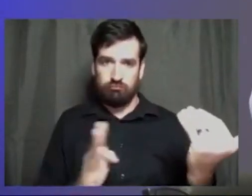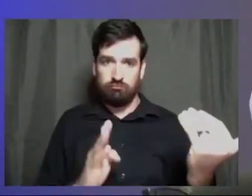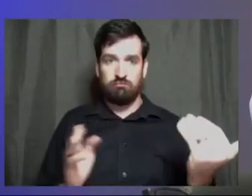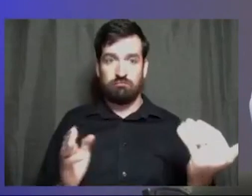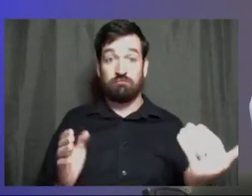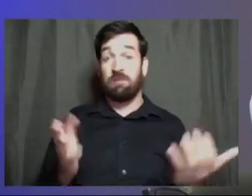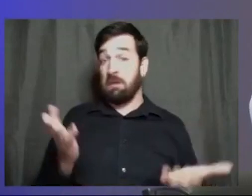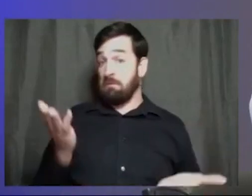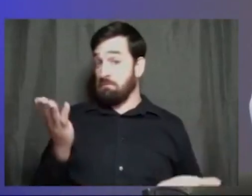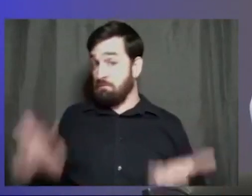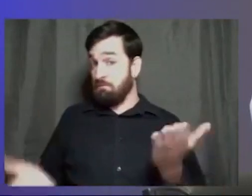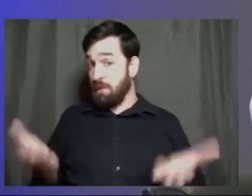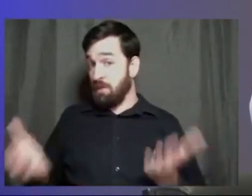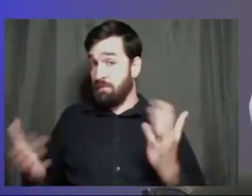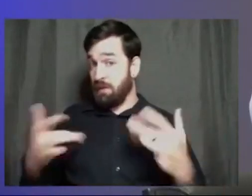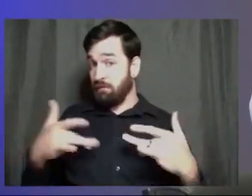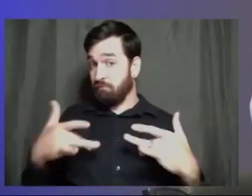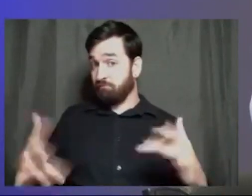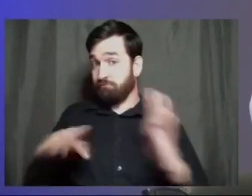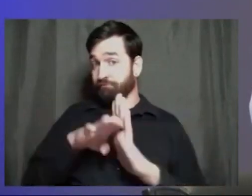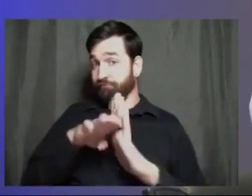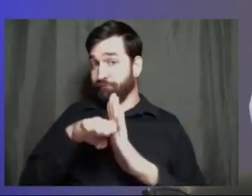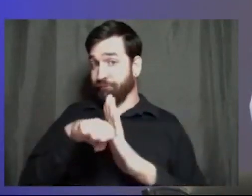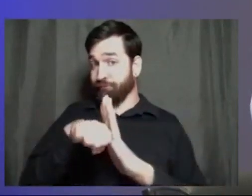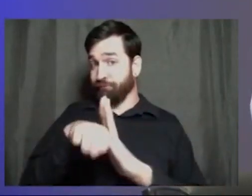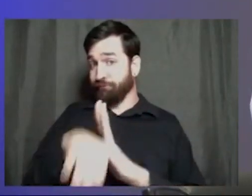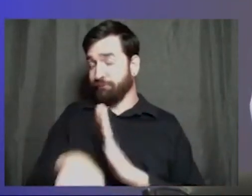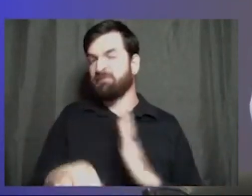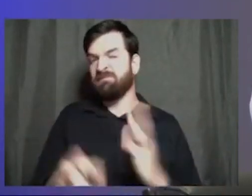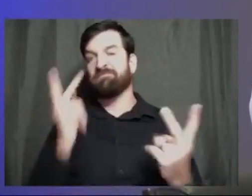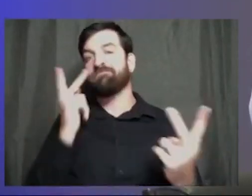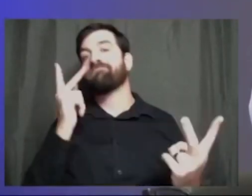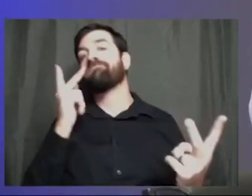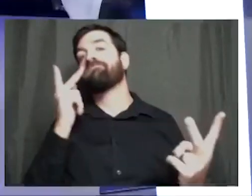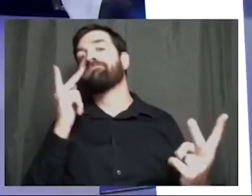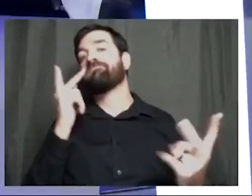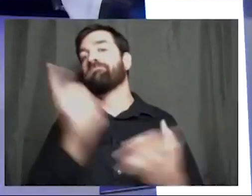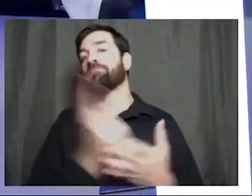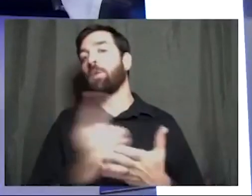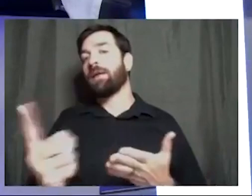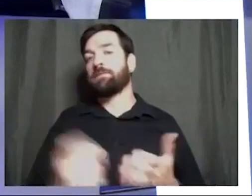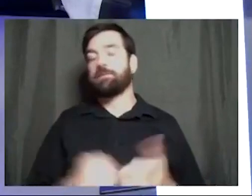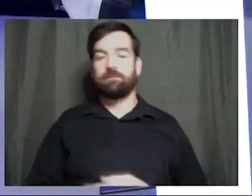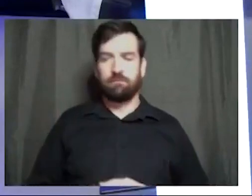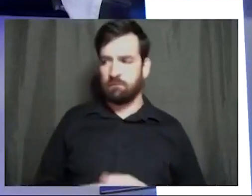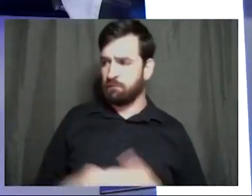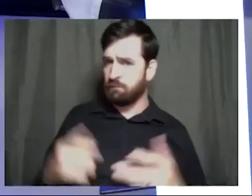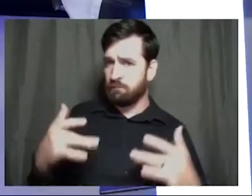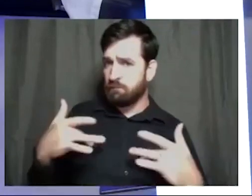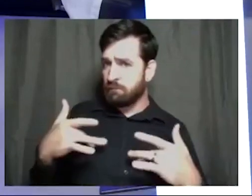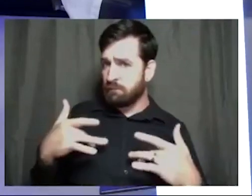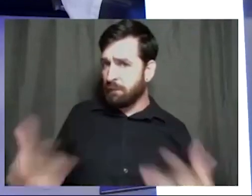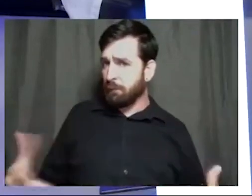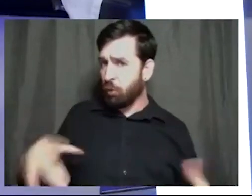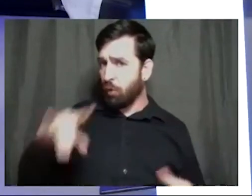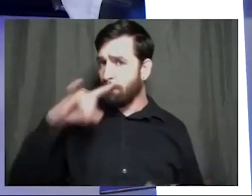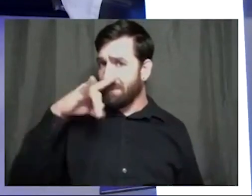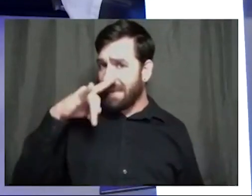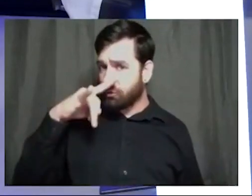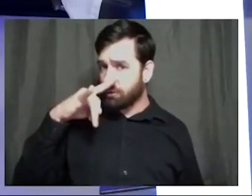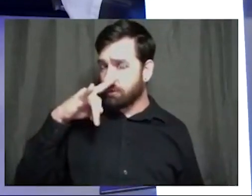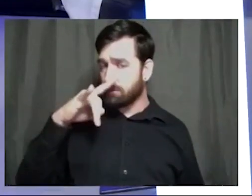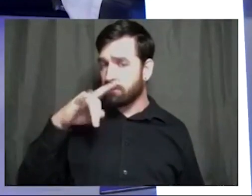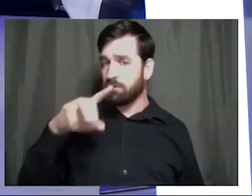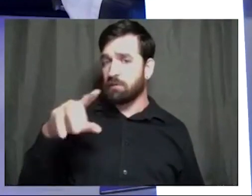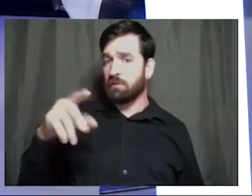we're coming down below that. We'll just have to see over this next week. Is there a typical pediatric COVID patient? I mean, as far as severity